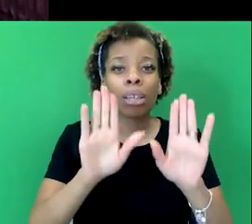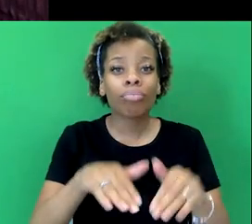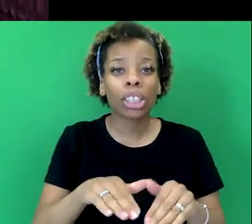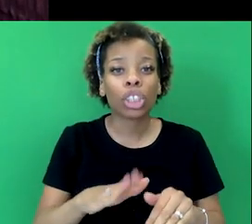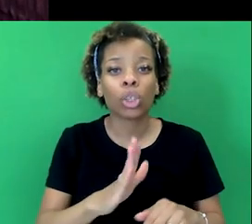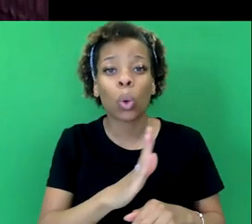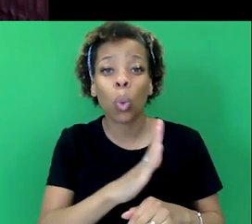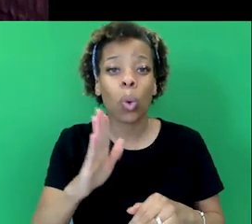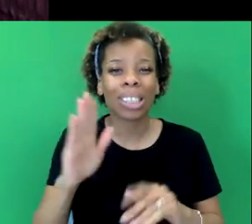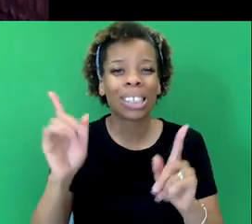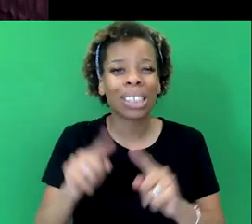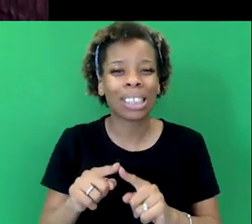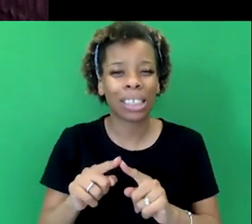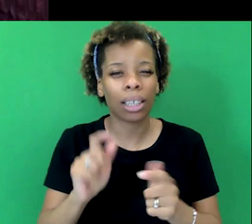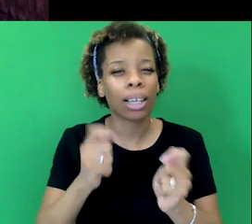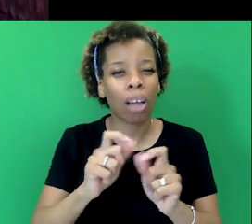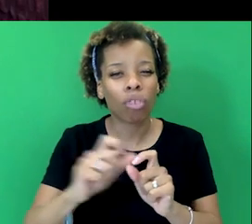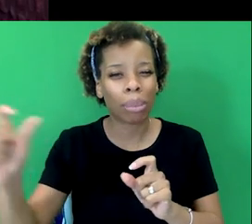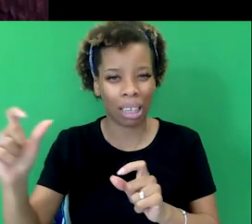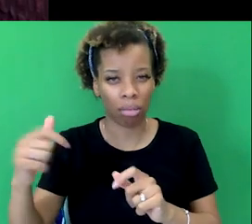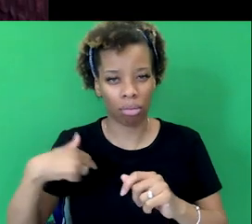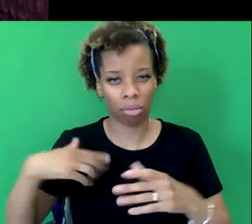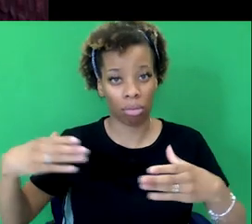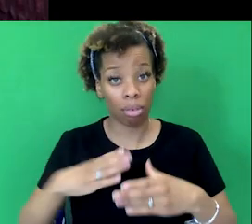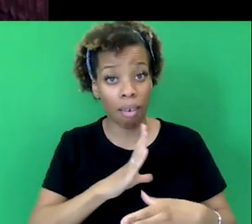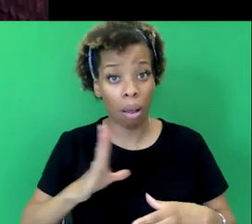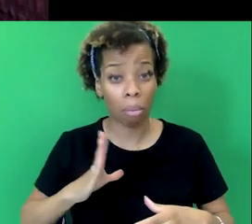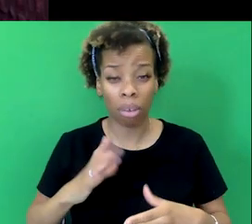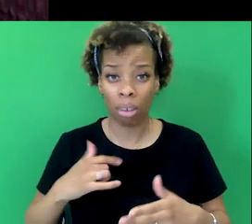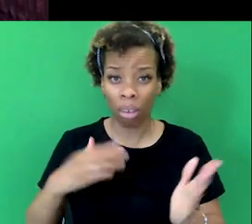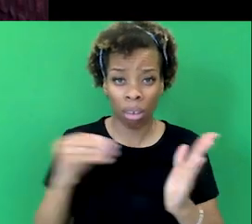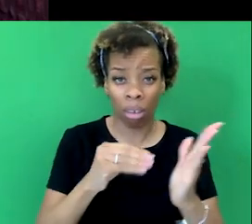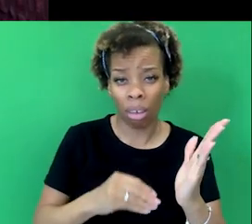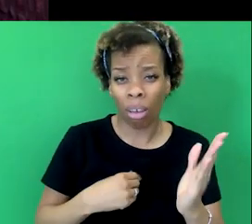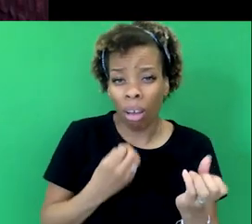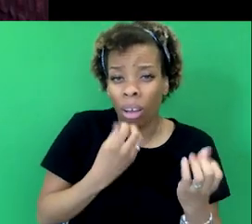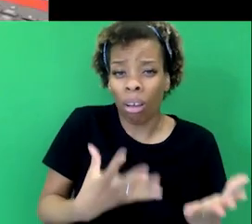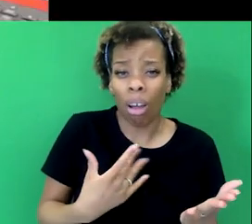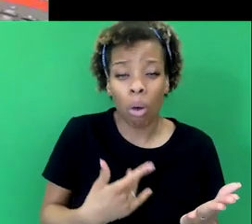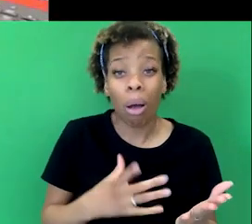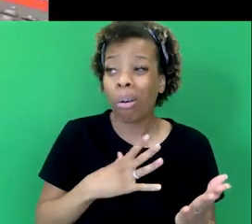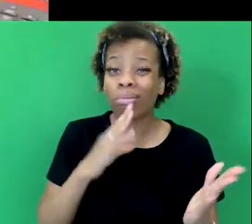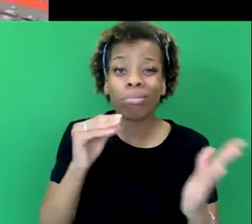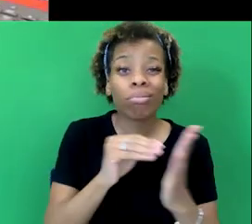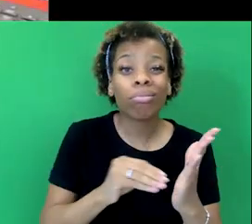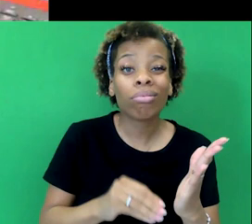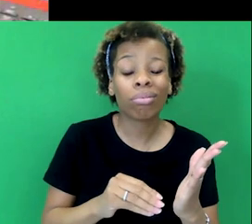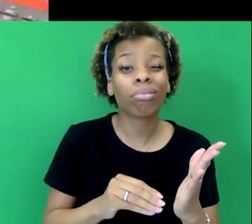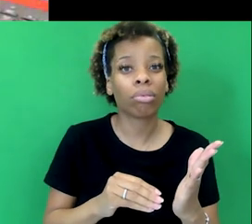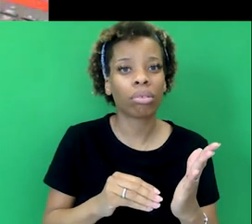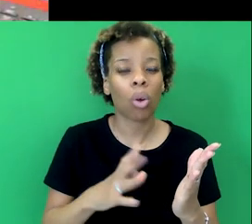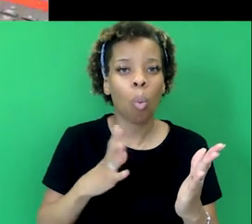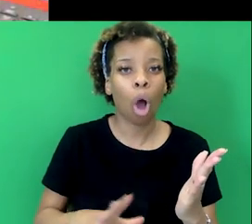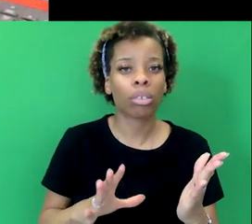had to forget that. You know, I was writing a piece about men at war. Yeah. And now I'm going to try and give